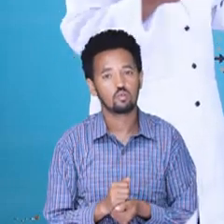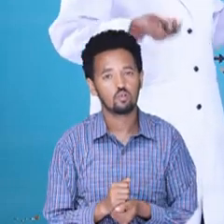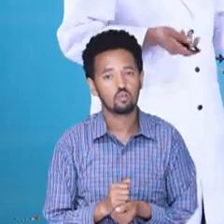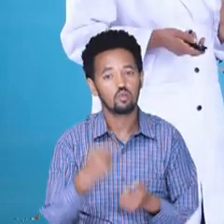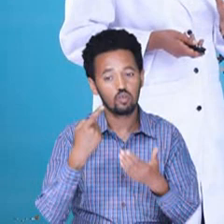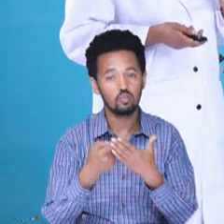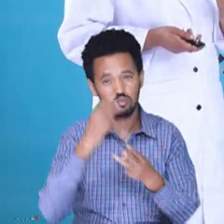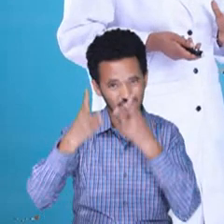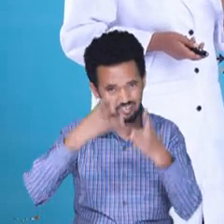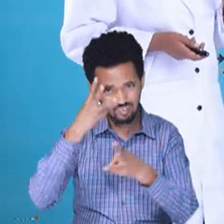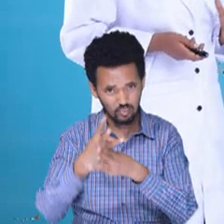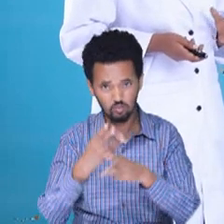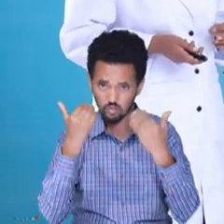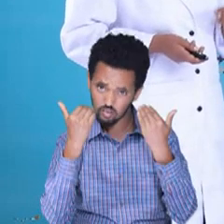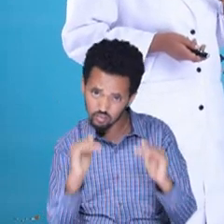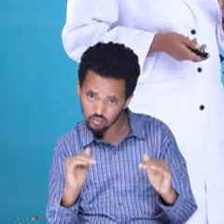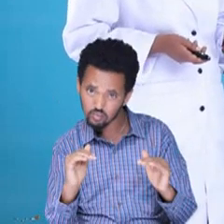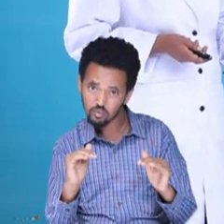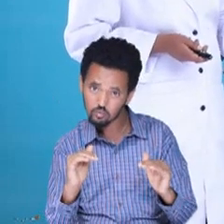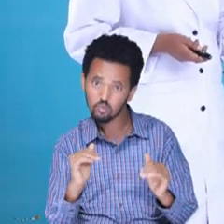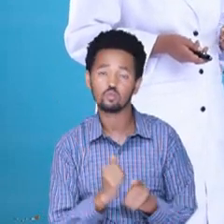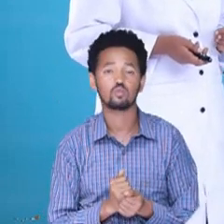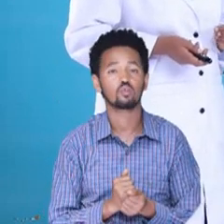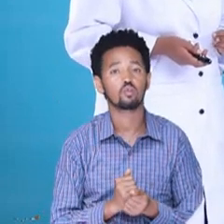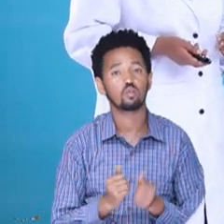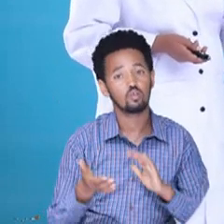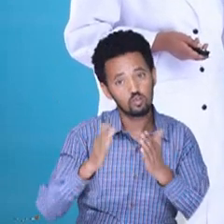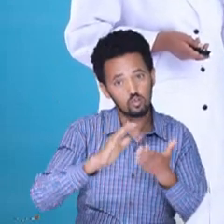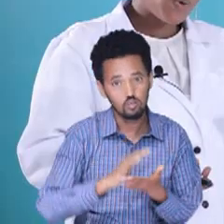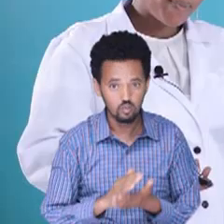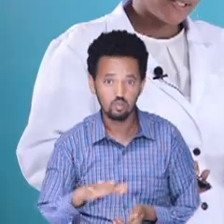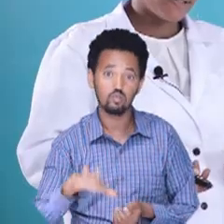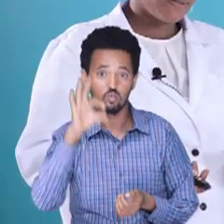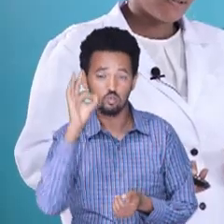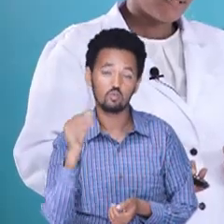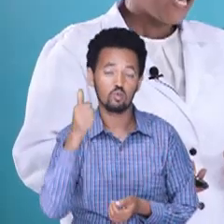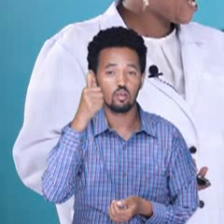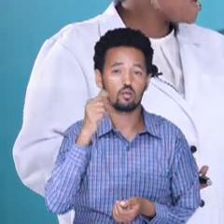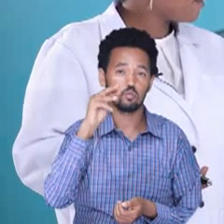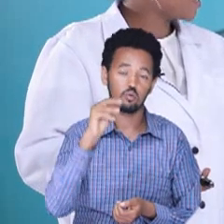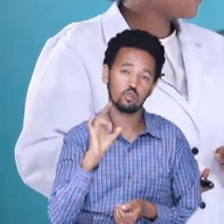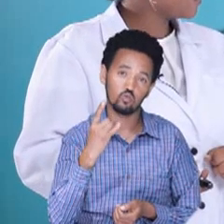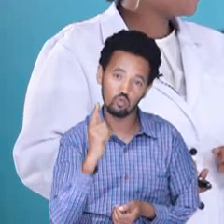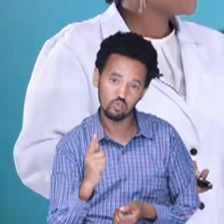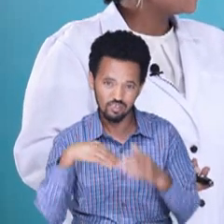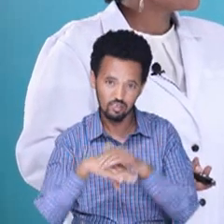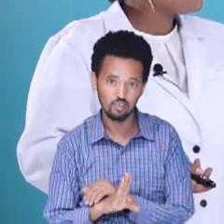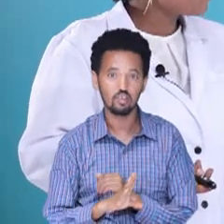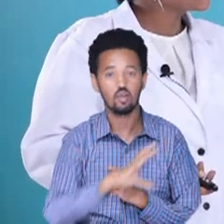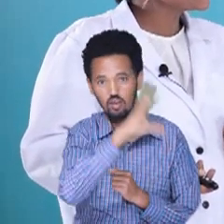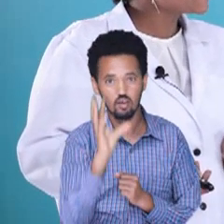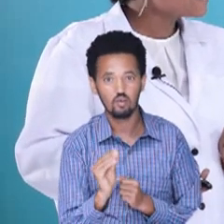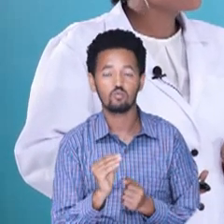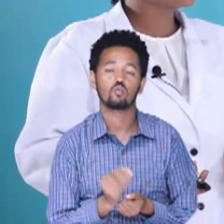In the world, the most extensive equatorial forest is found in Amazon basin. In Africa,